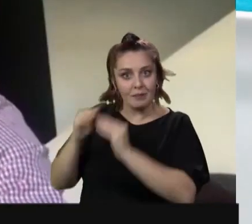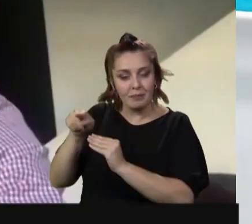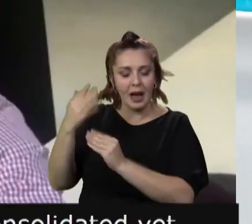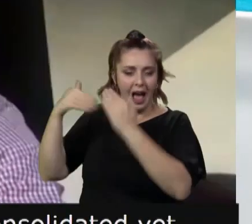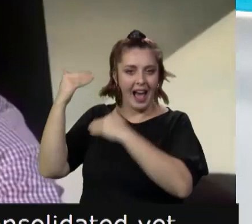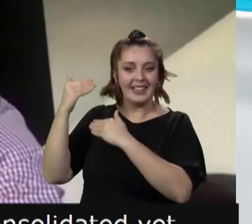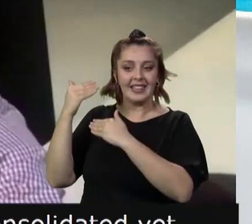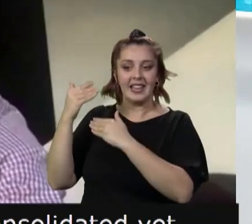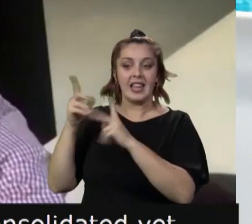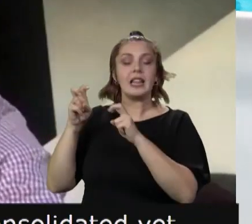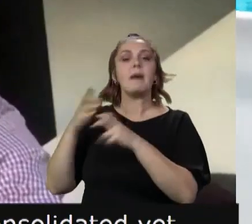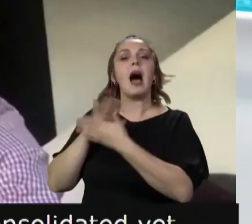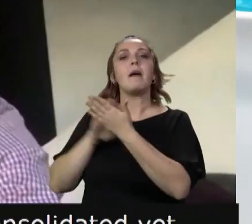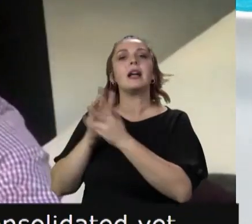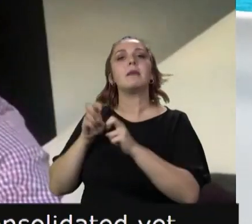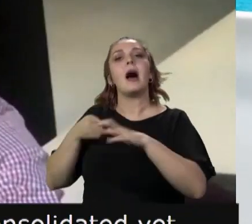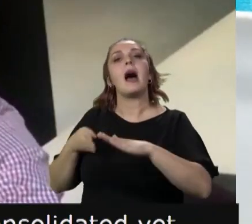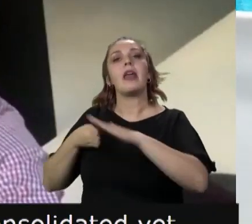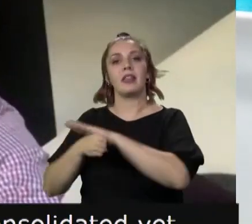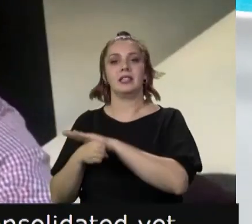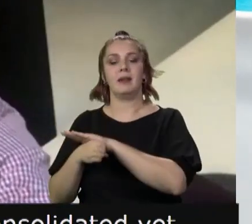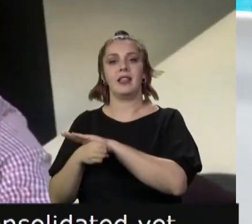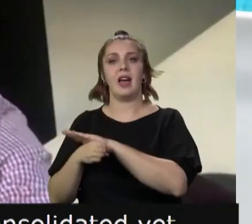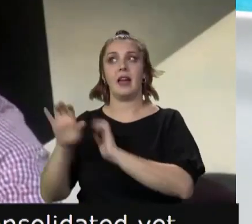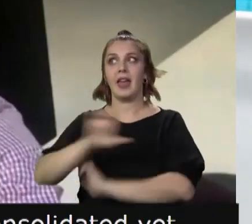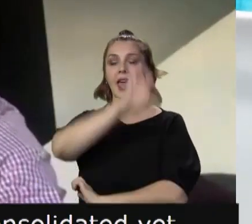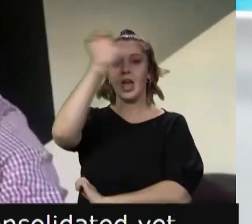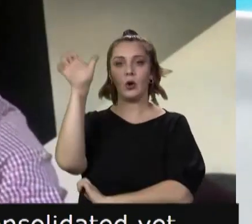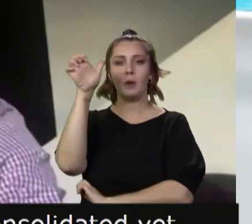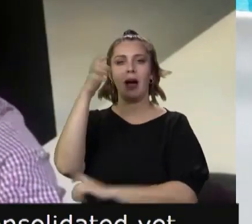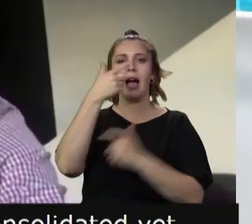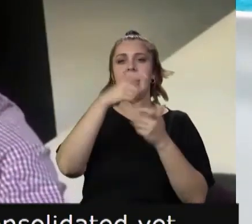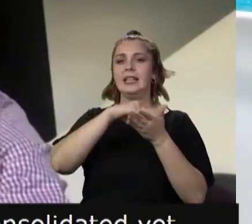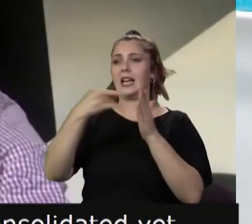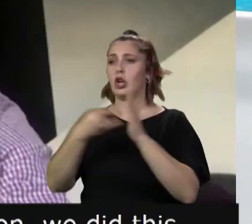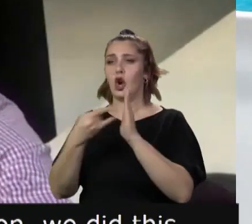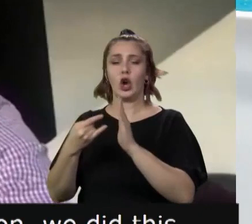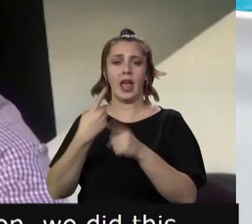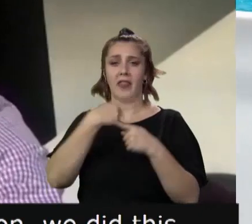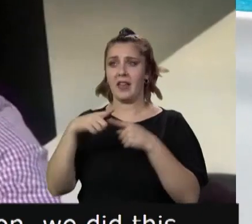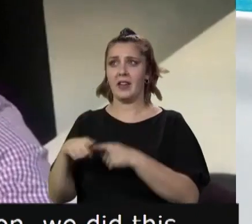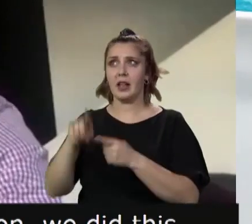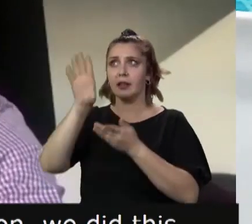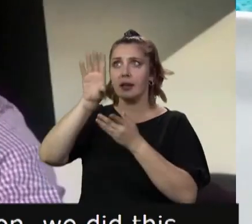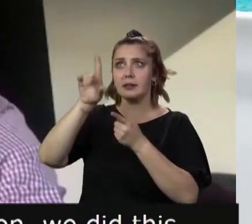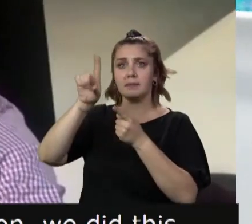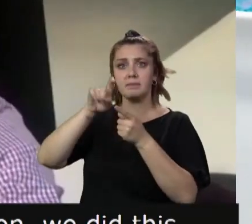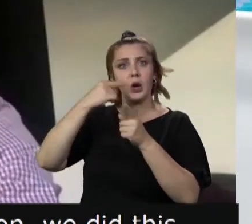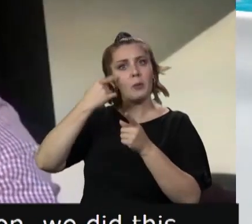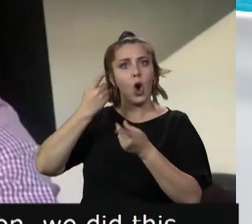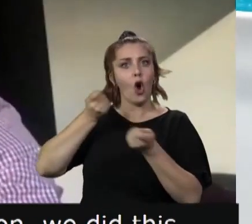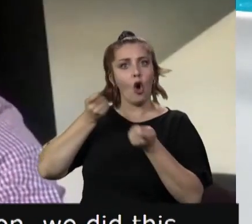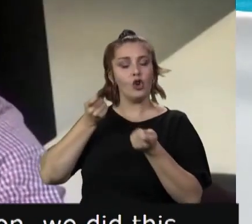Fundación ONCE, we did this study analyzing accessibility in different technologies throughout